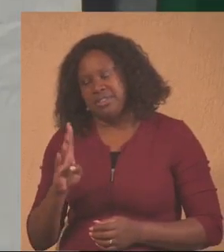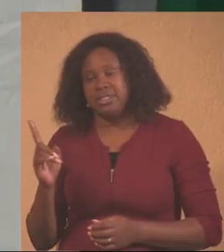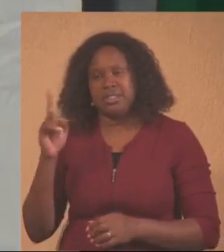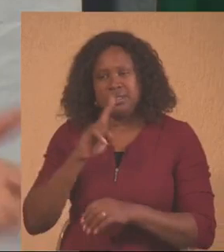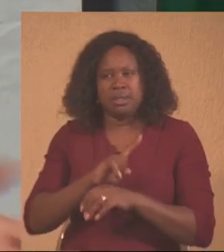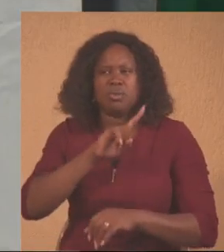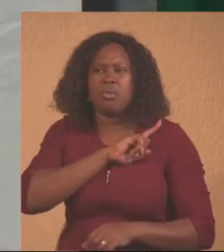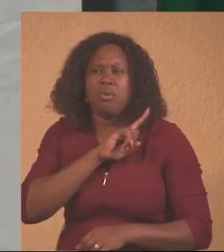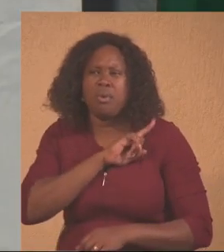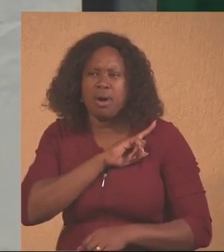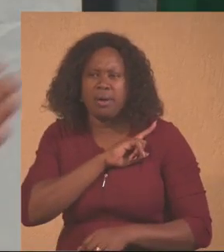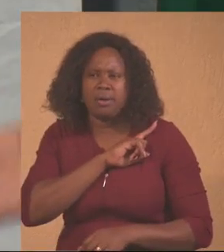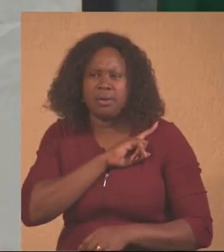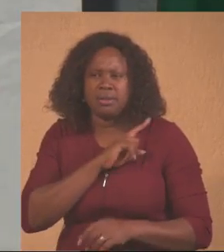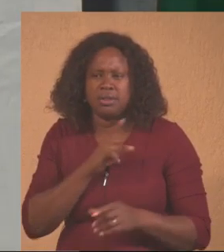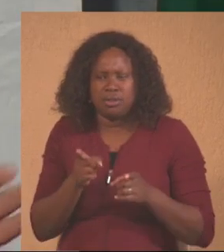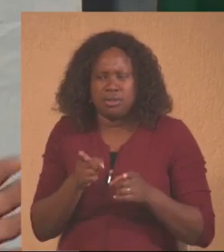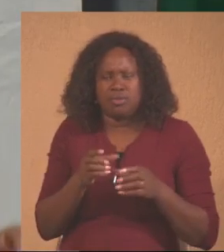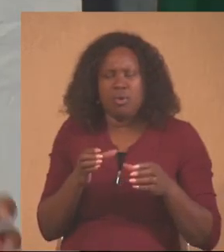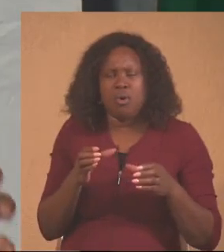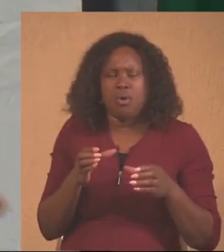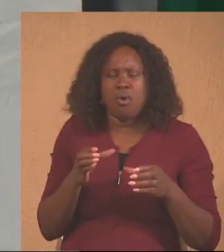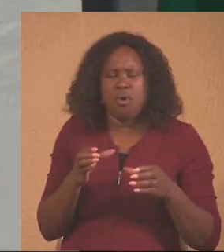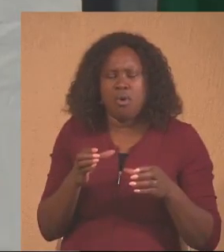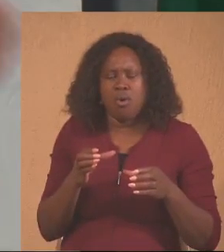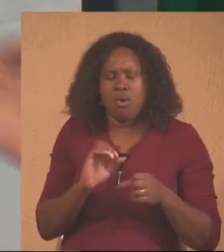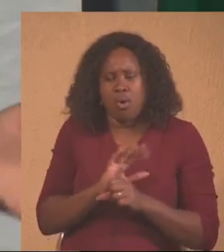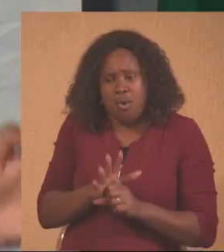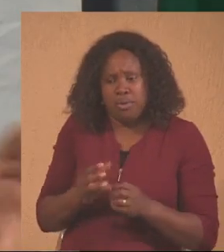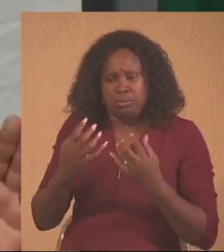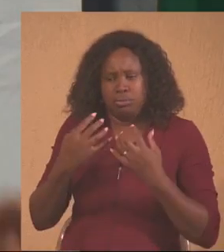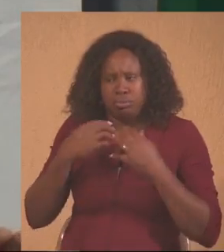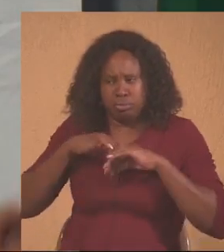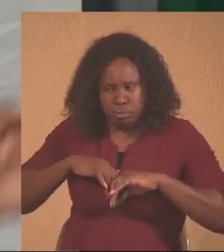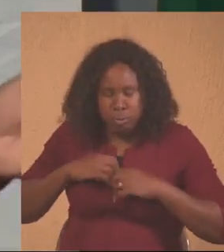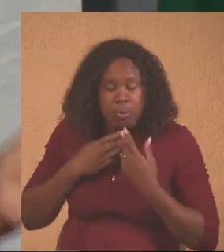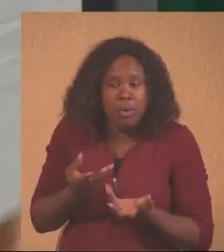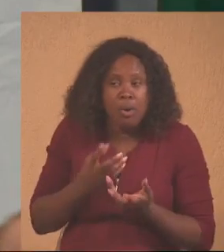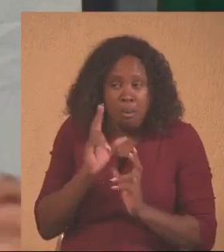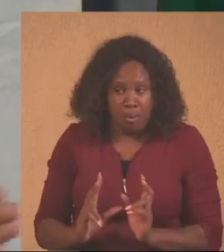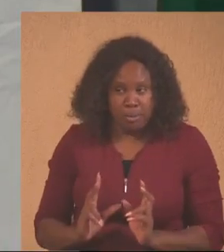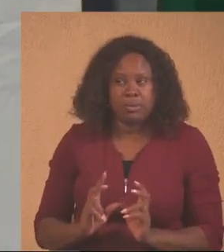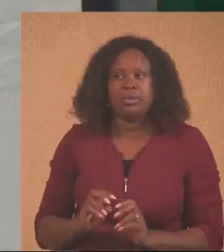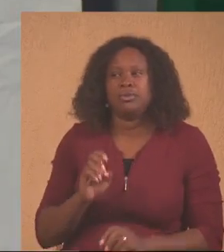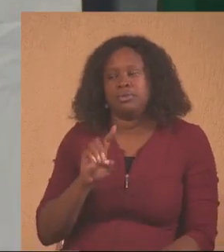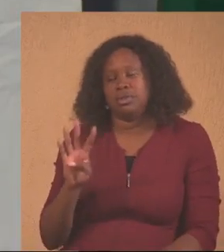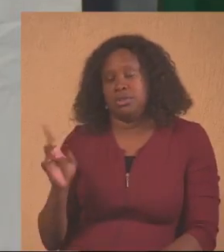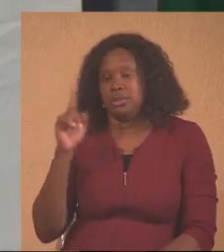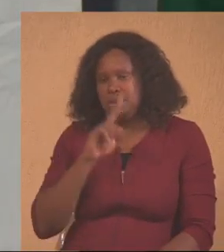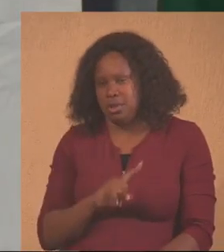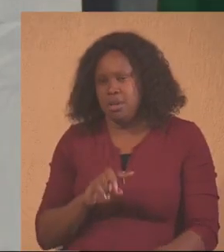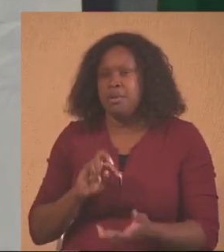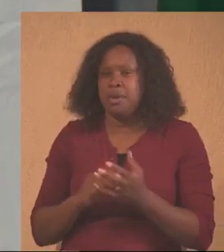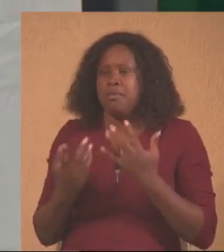period for COVID-19 is about 14 days. So from the last day that you might have been exposed till you